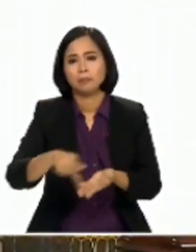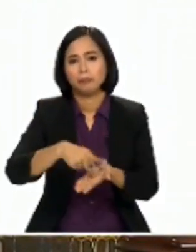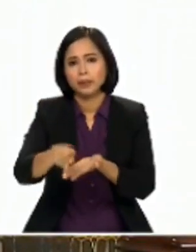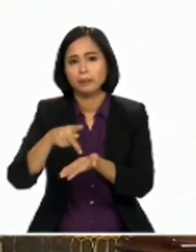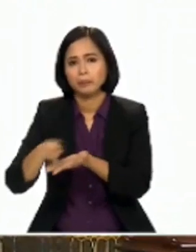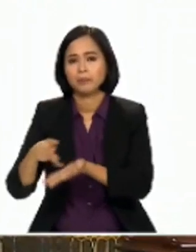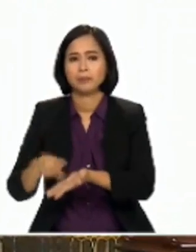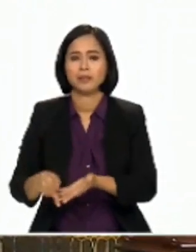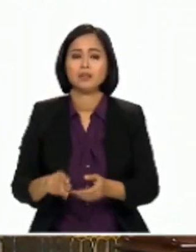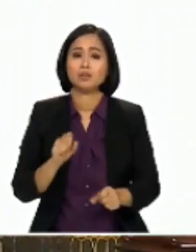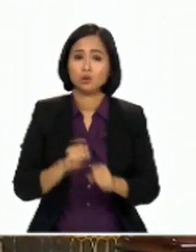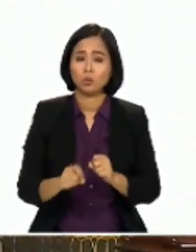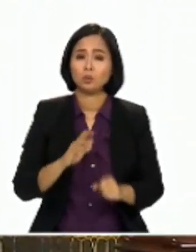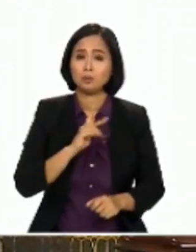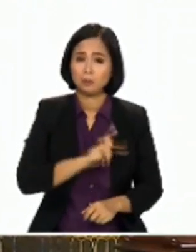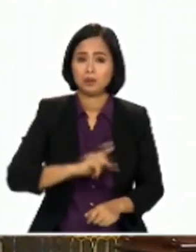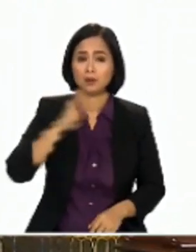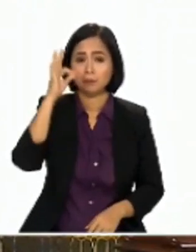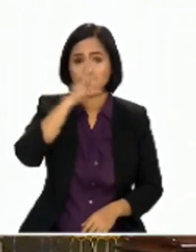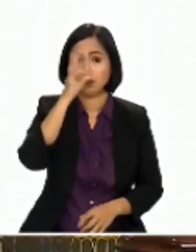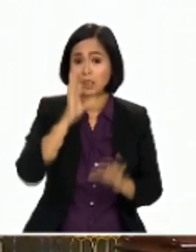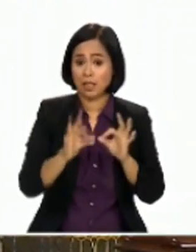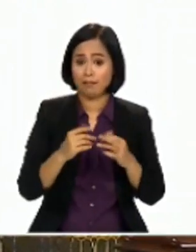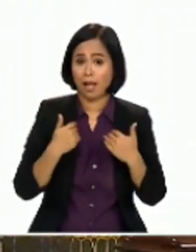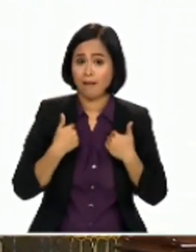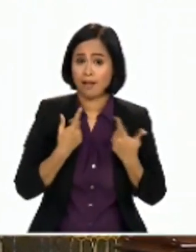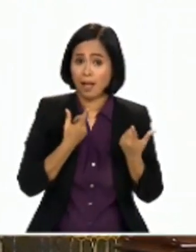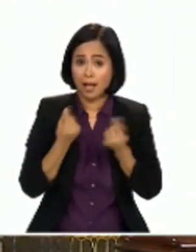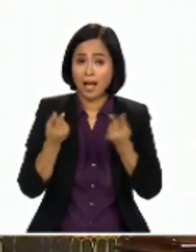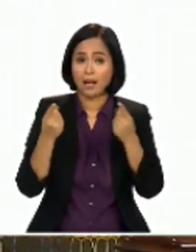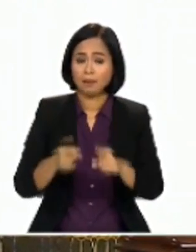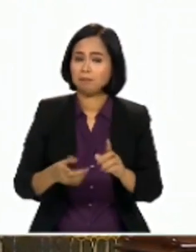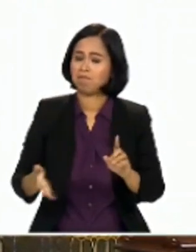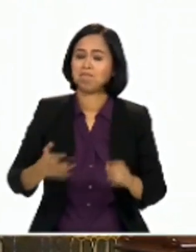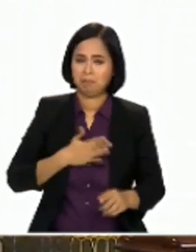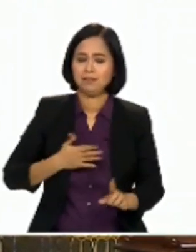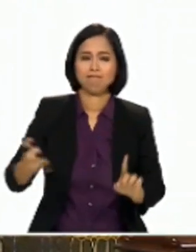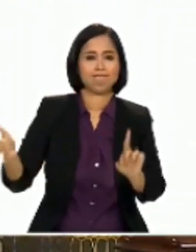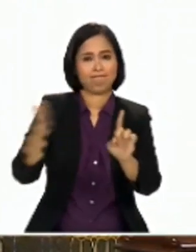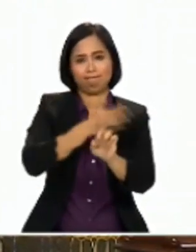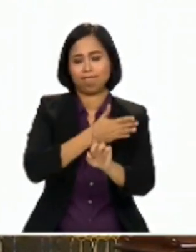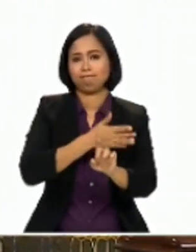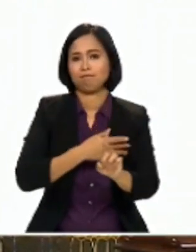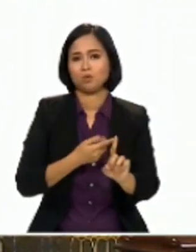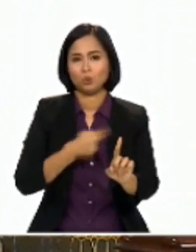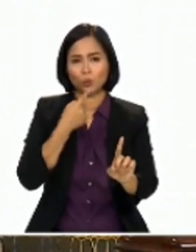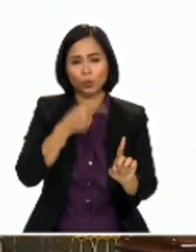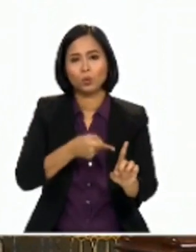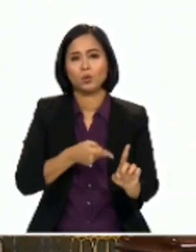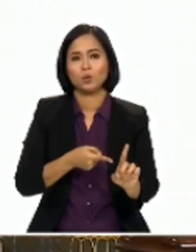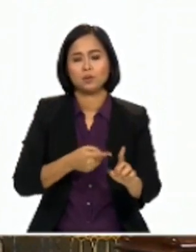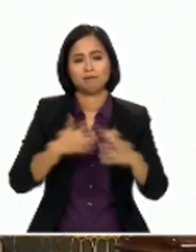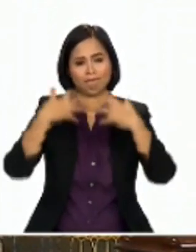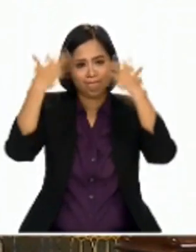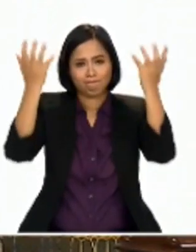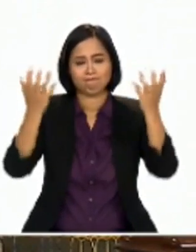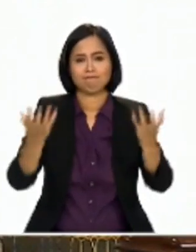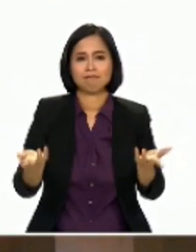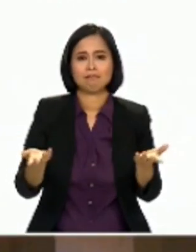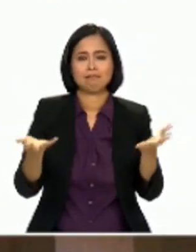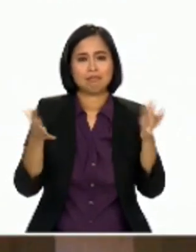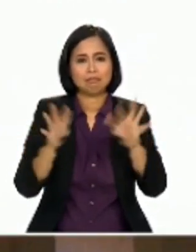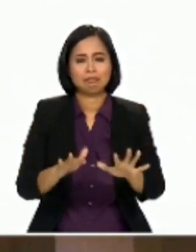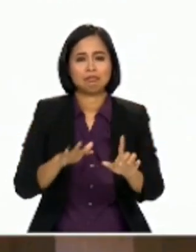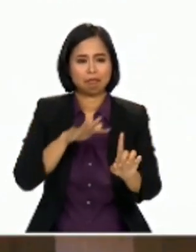Filipinos, if it is done to you, I'm telling you, slap the guy, create a scene, create